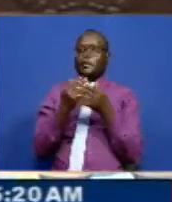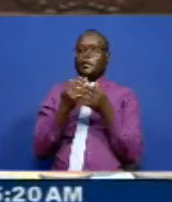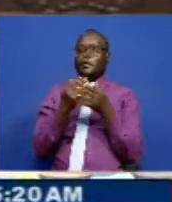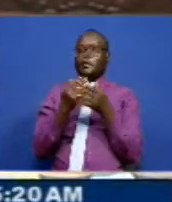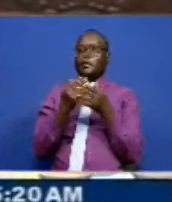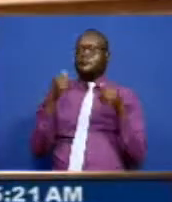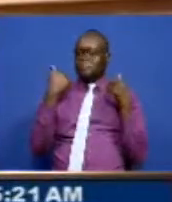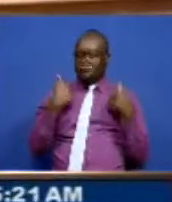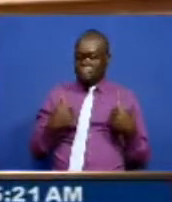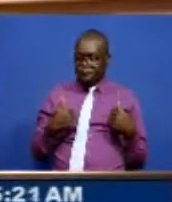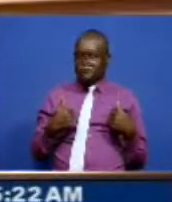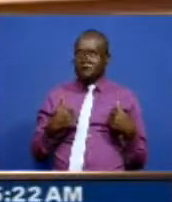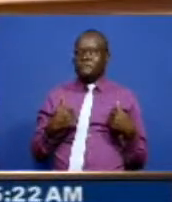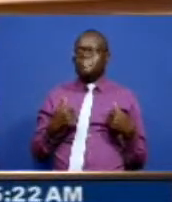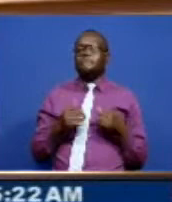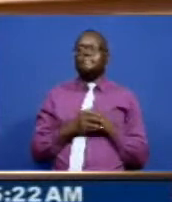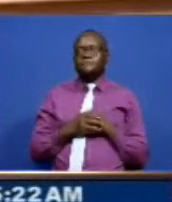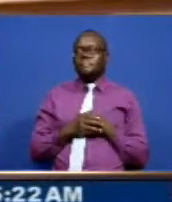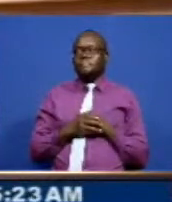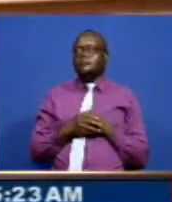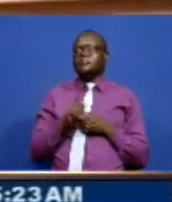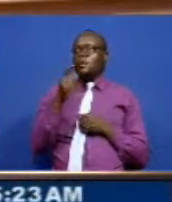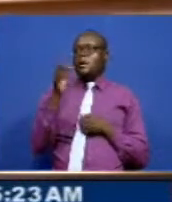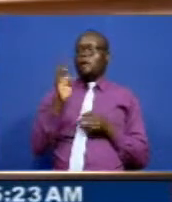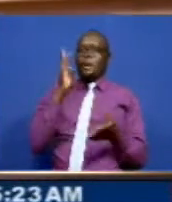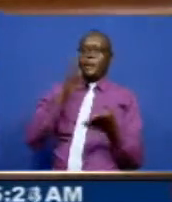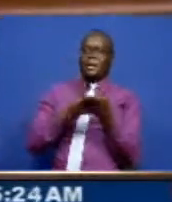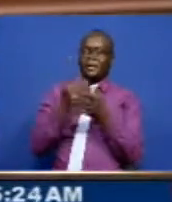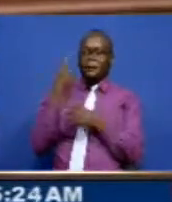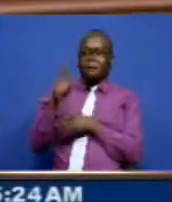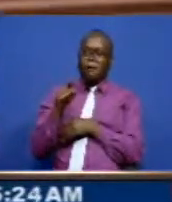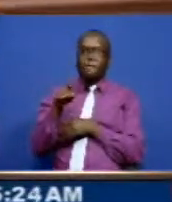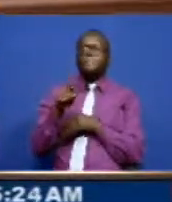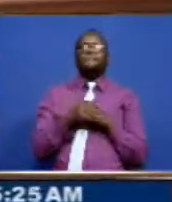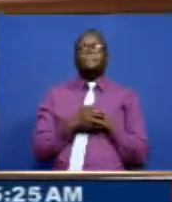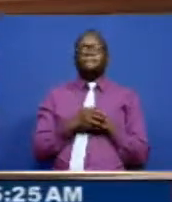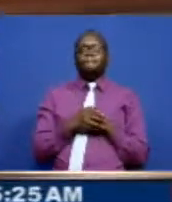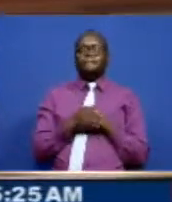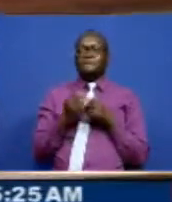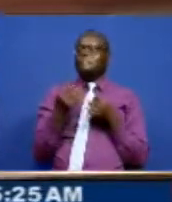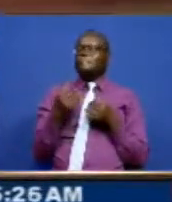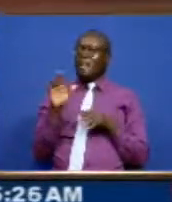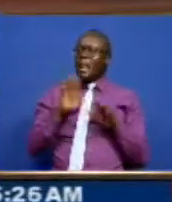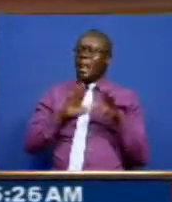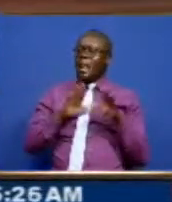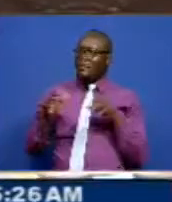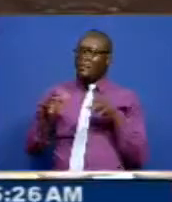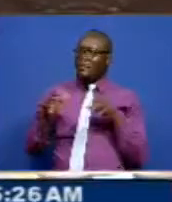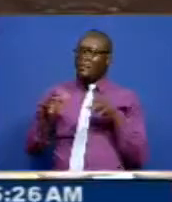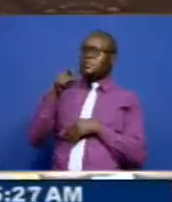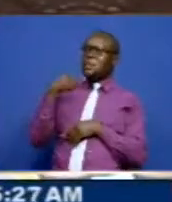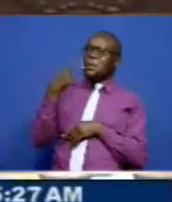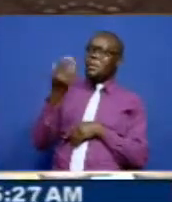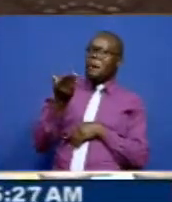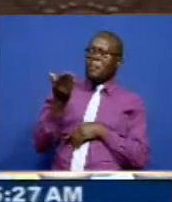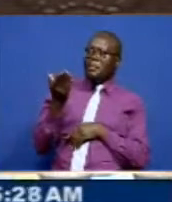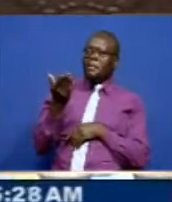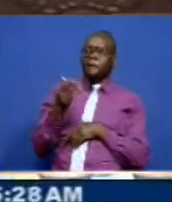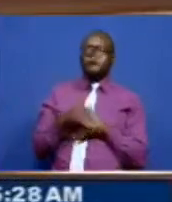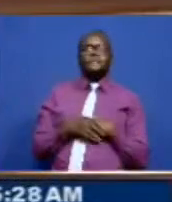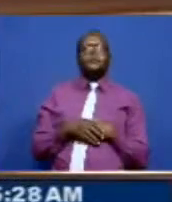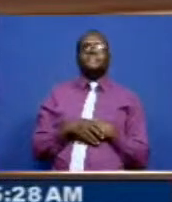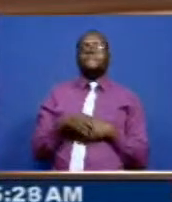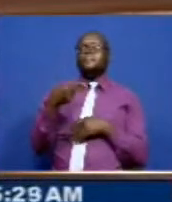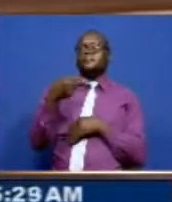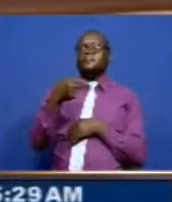Hassan, Secretary, one of the witnesses for the committee. Oh, okay. Yes. I was struggling to locate you. Okay. Abdullah Hassan